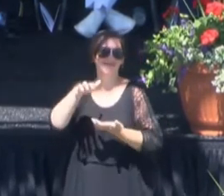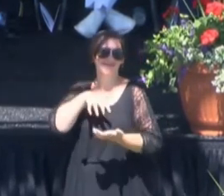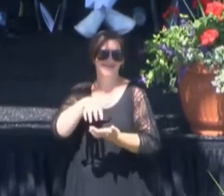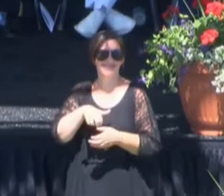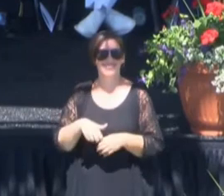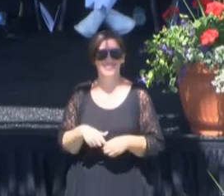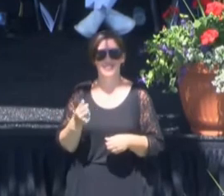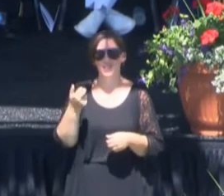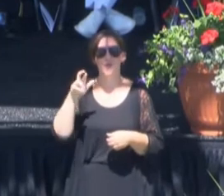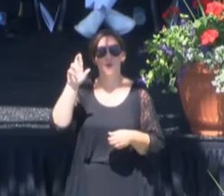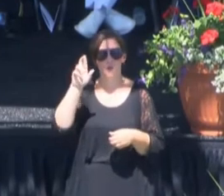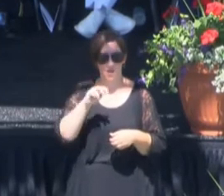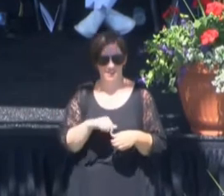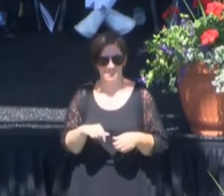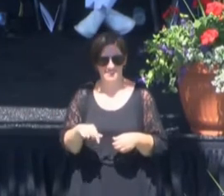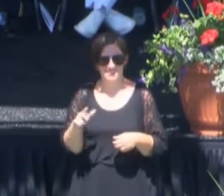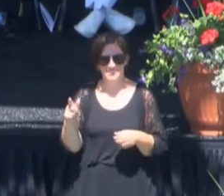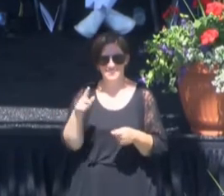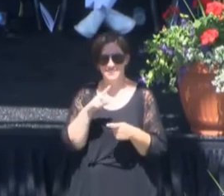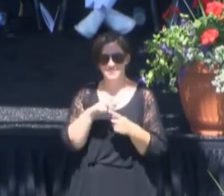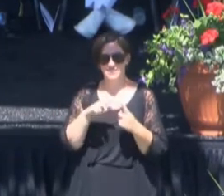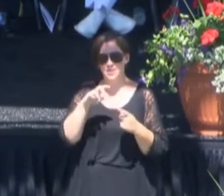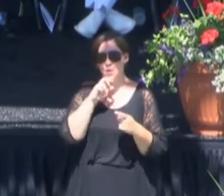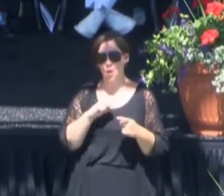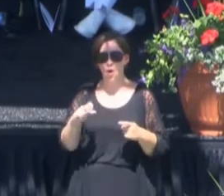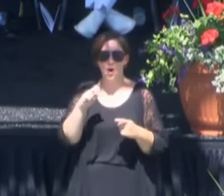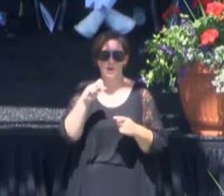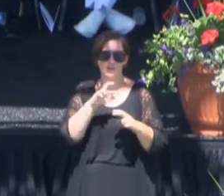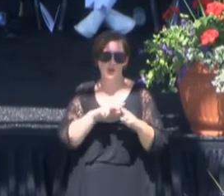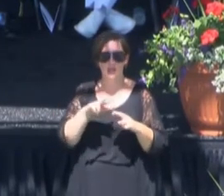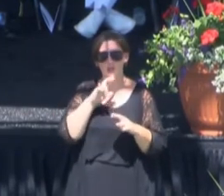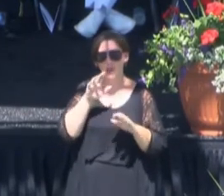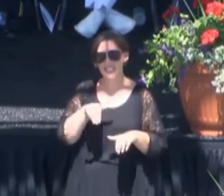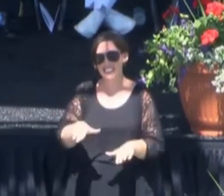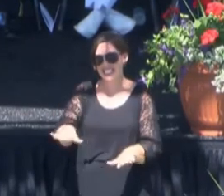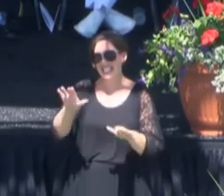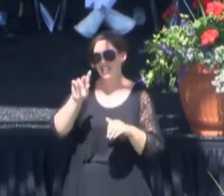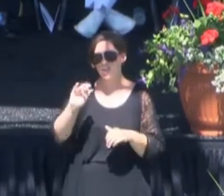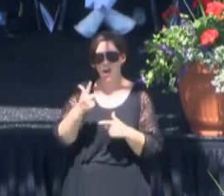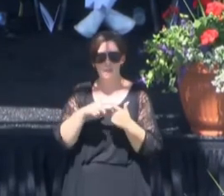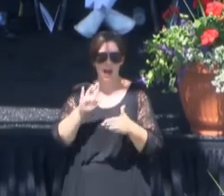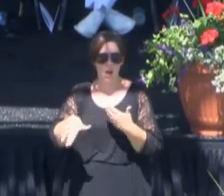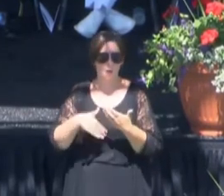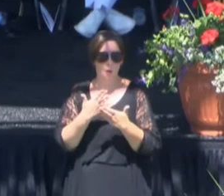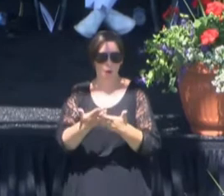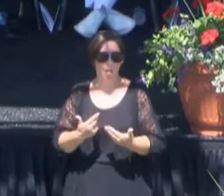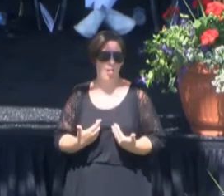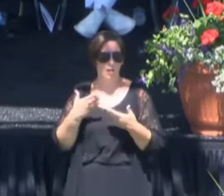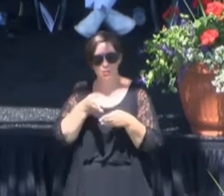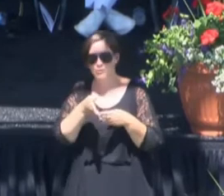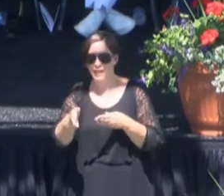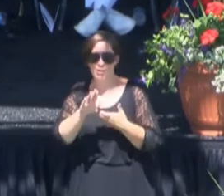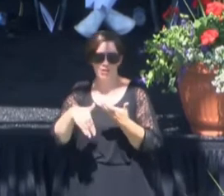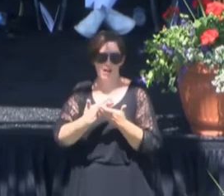or affectionately known as Old Salt or Sea Dog, having spent my entire career on the water.